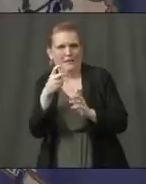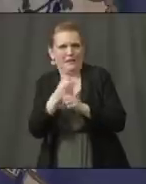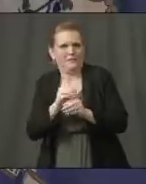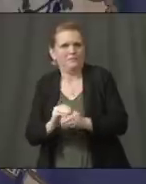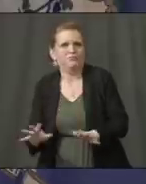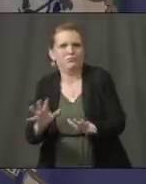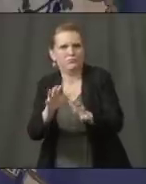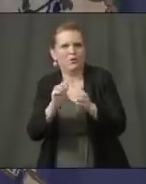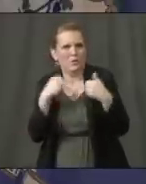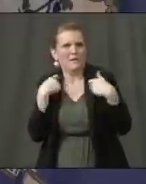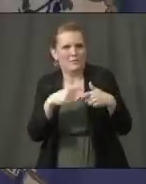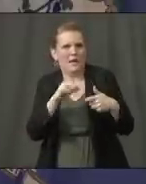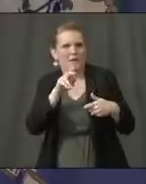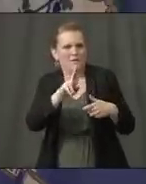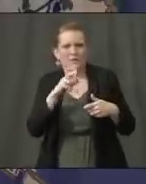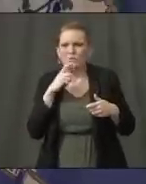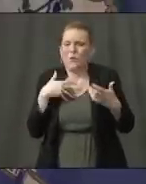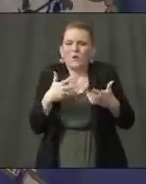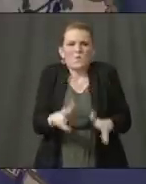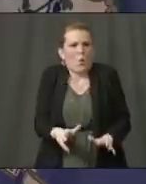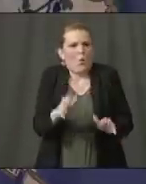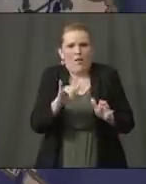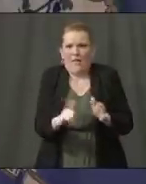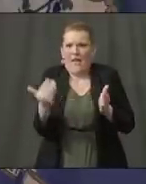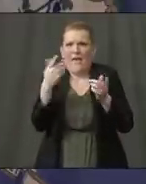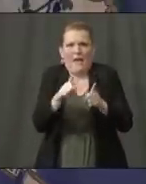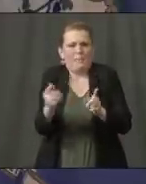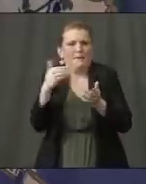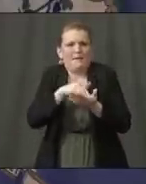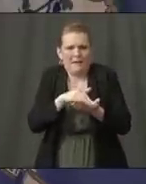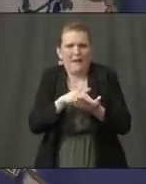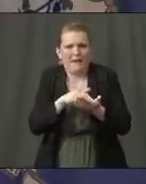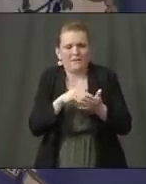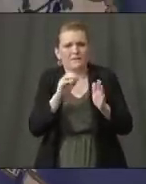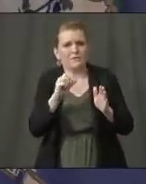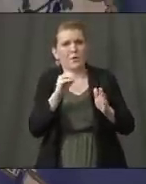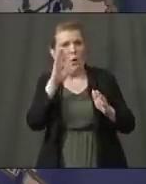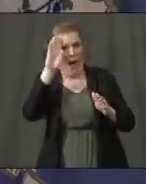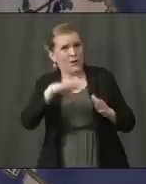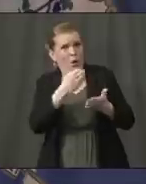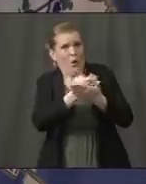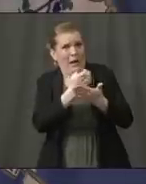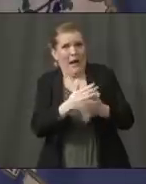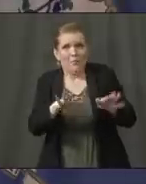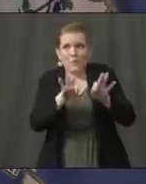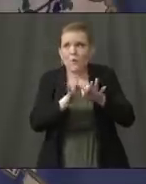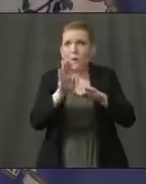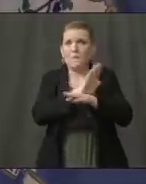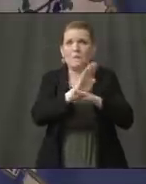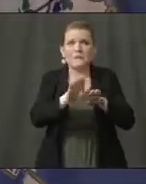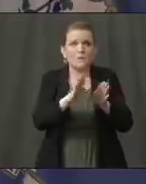false start. And I want to make sure what we do it right. And I also want to make sure that, we're